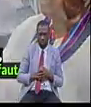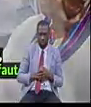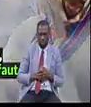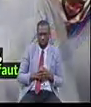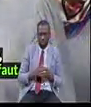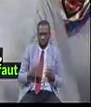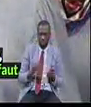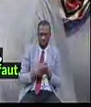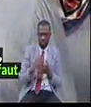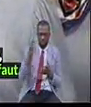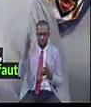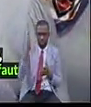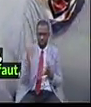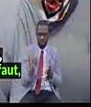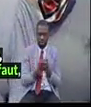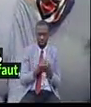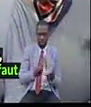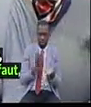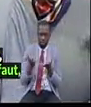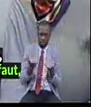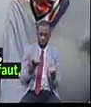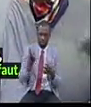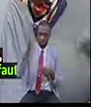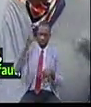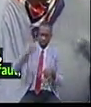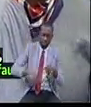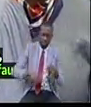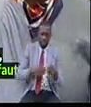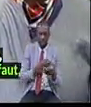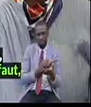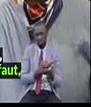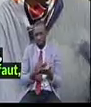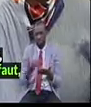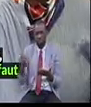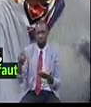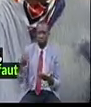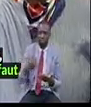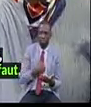The God that I serve cannot fail me.